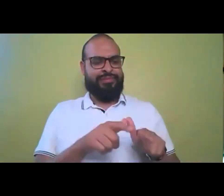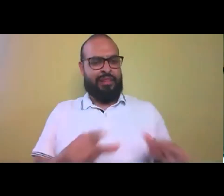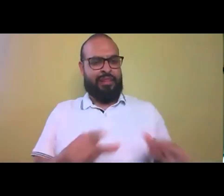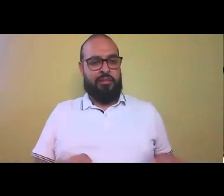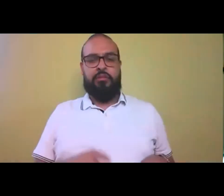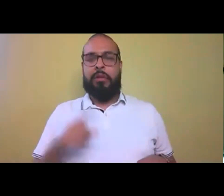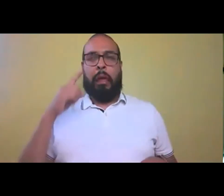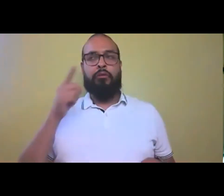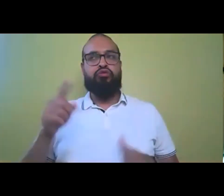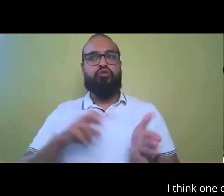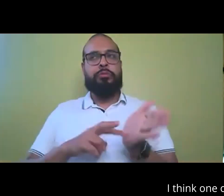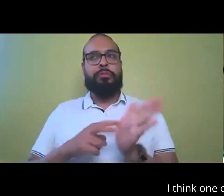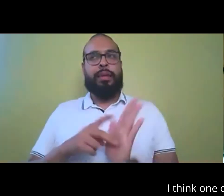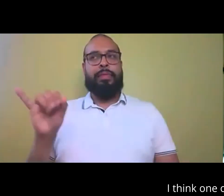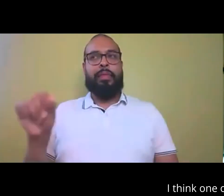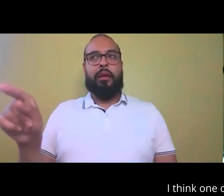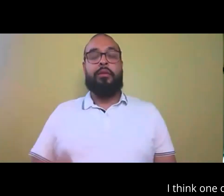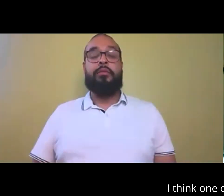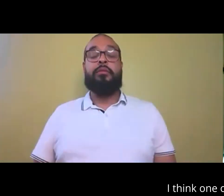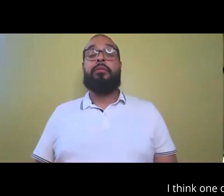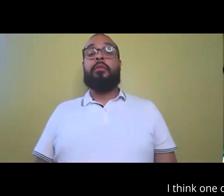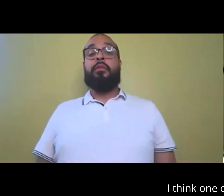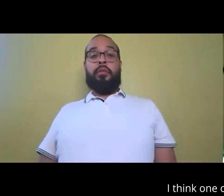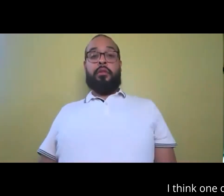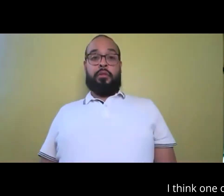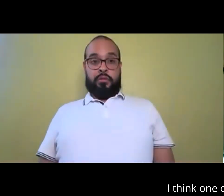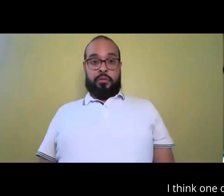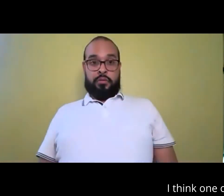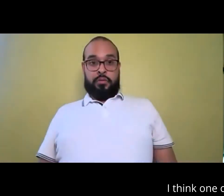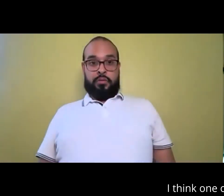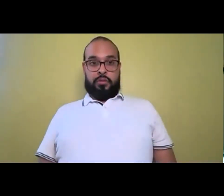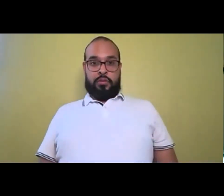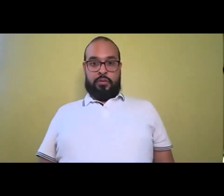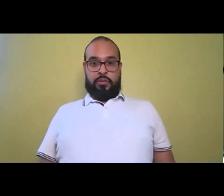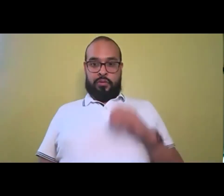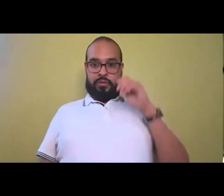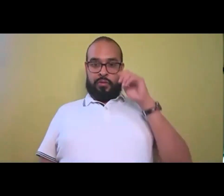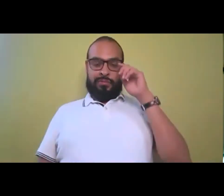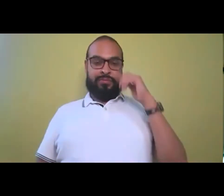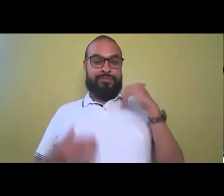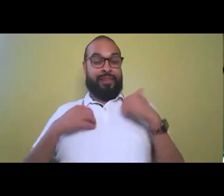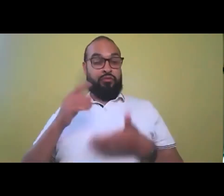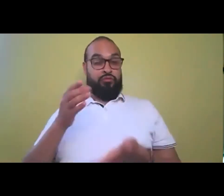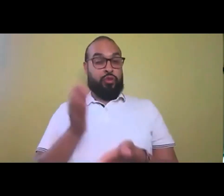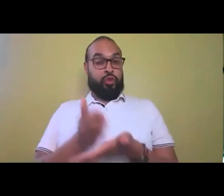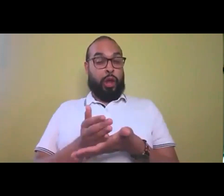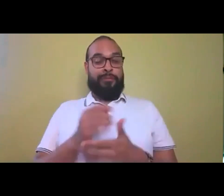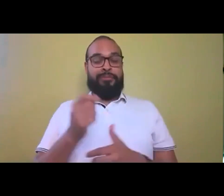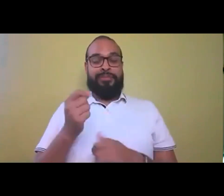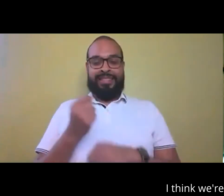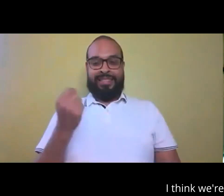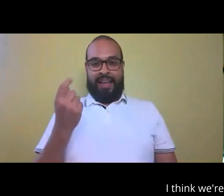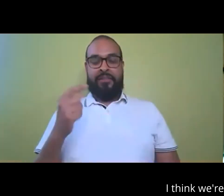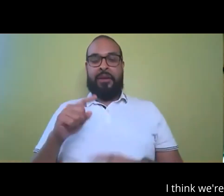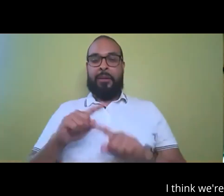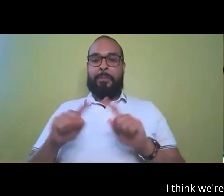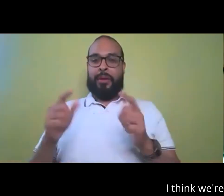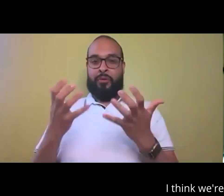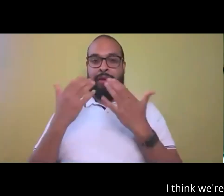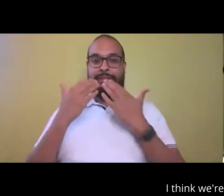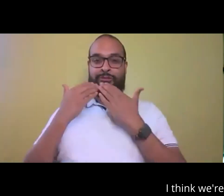saying. I think we have a hard stop at 11, so I would like to thank you. I